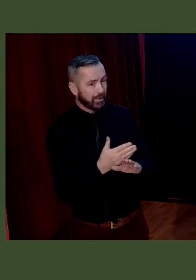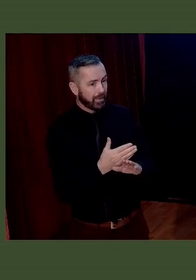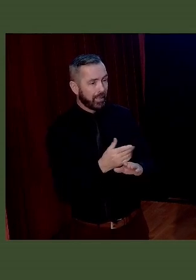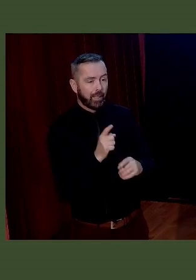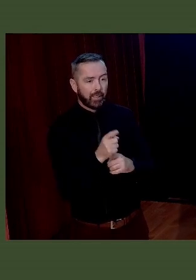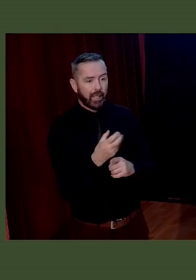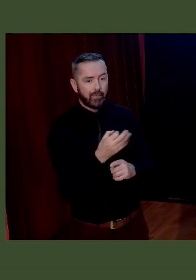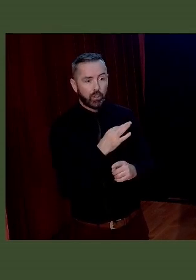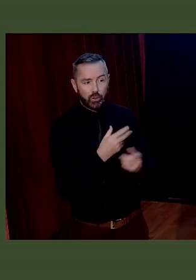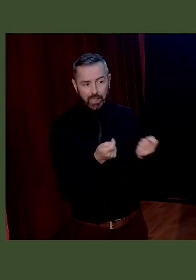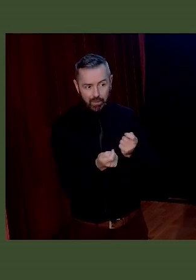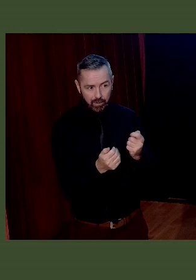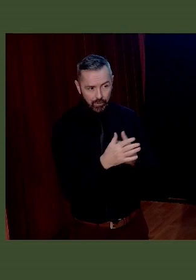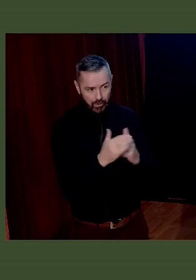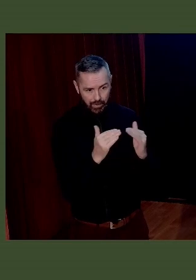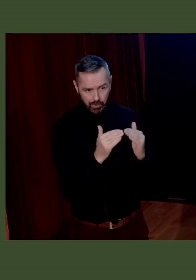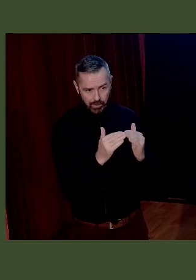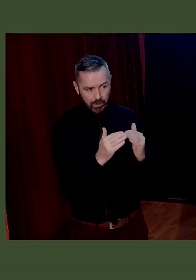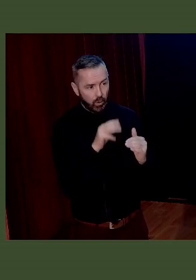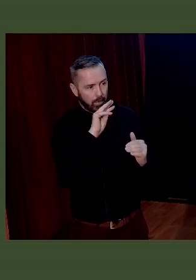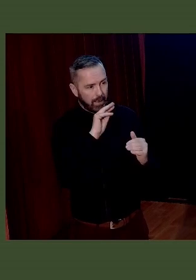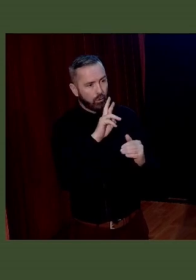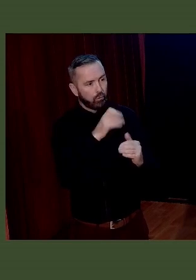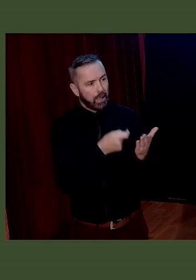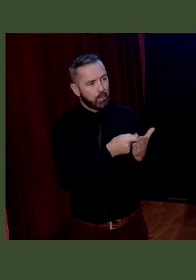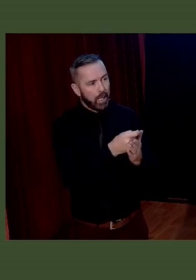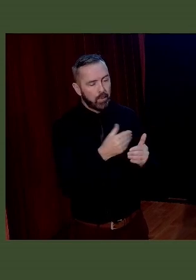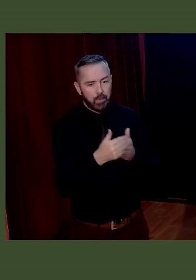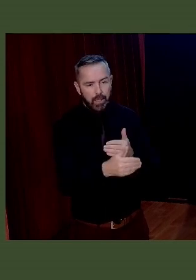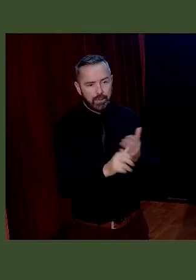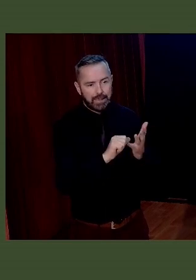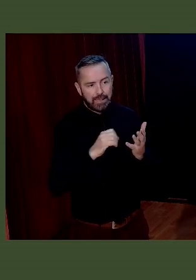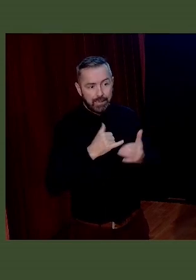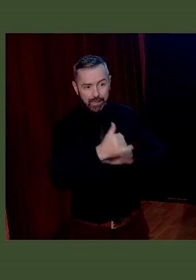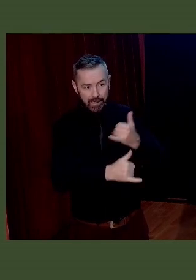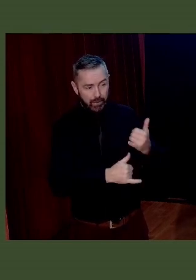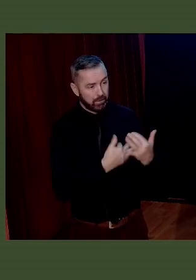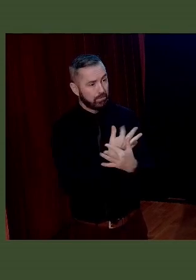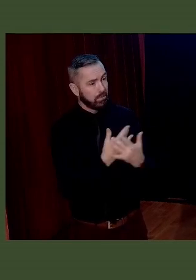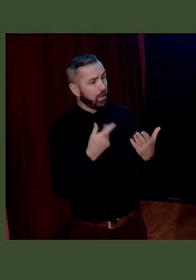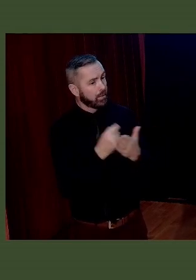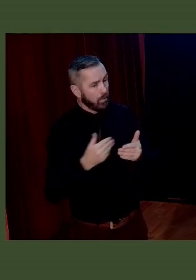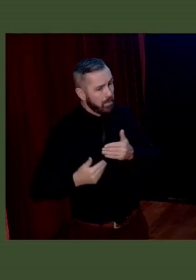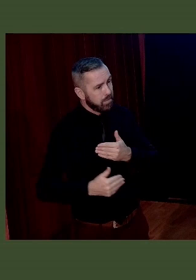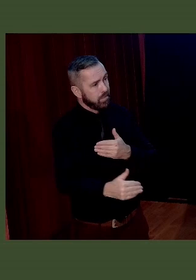And they were given a good deal. It involved a repayment period up to 60 years. But